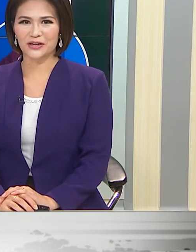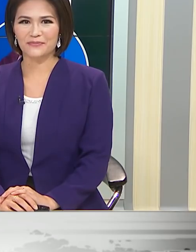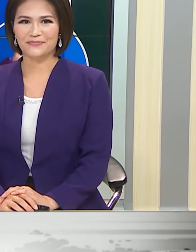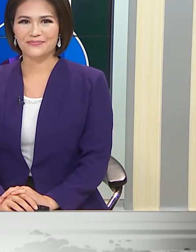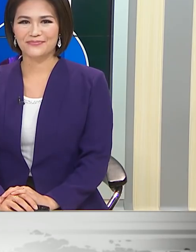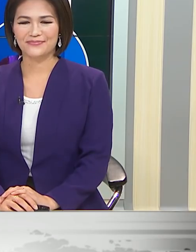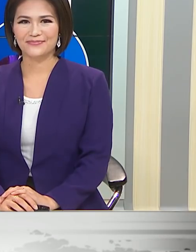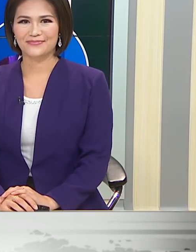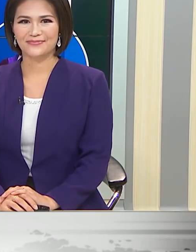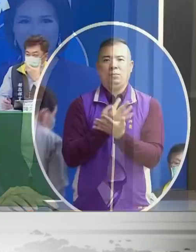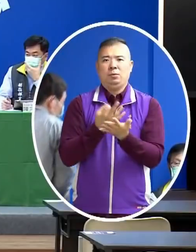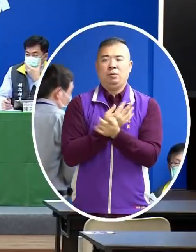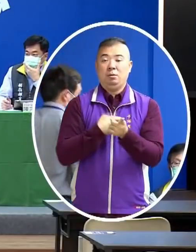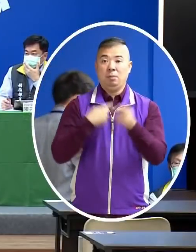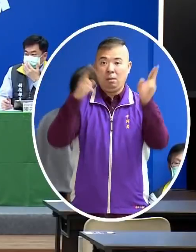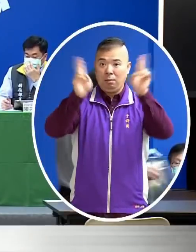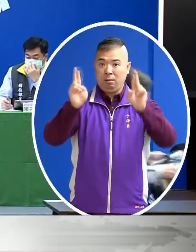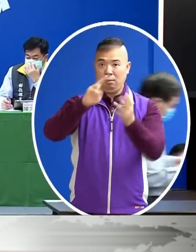rice cooker.